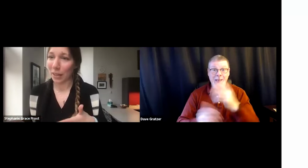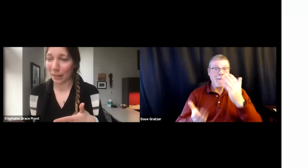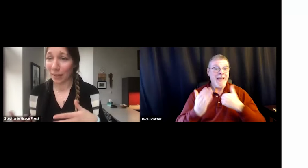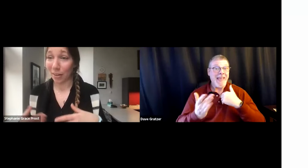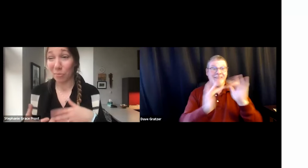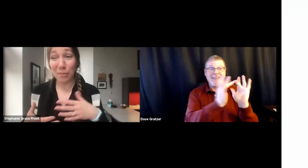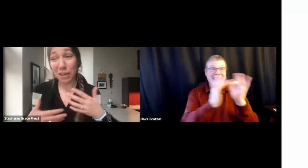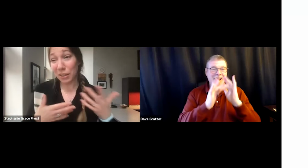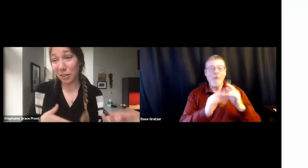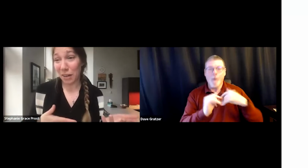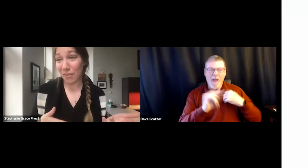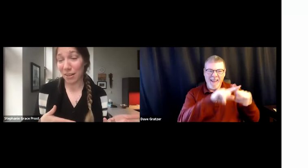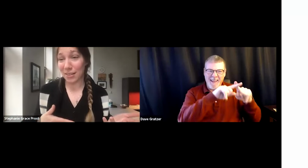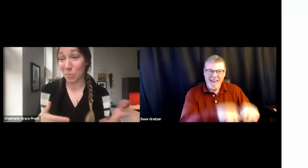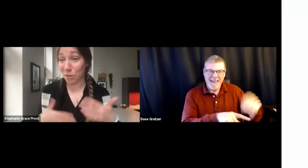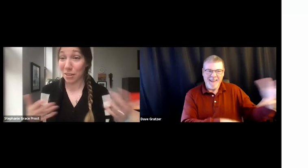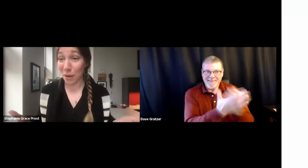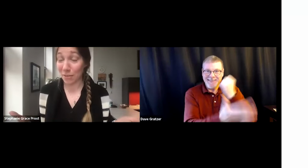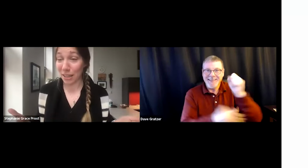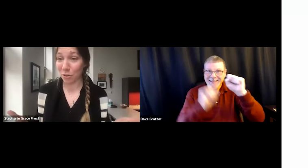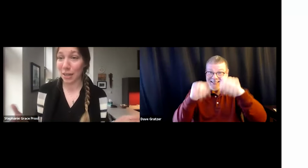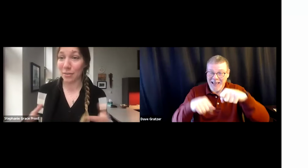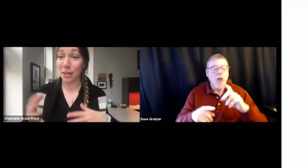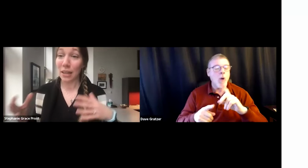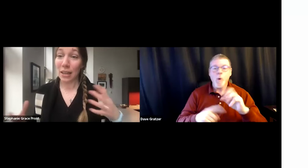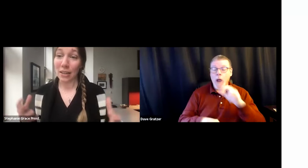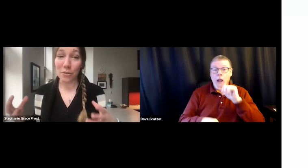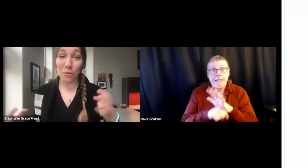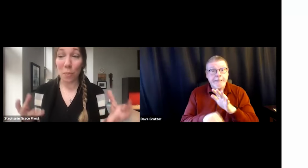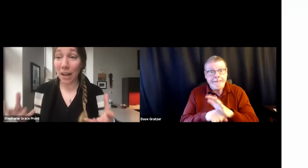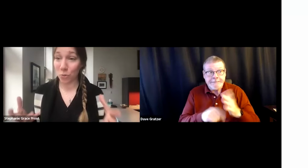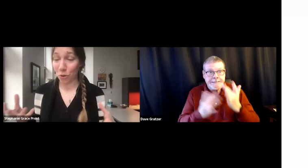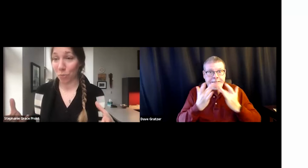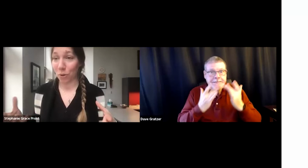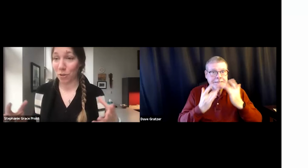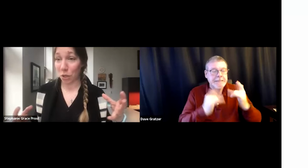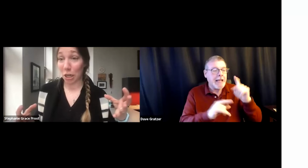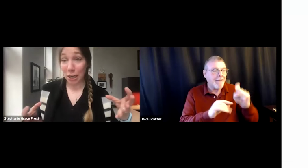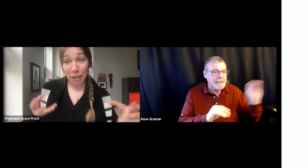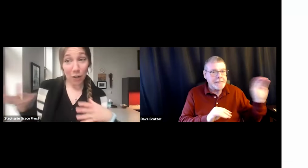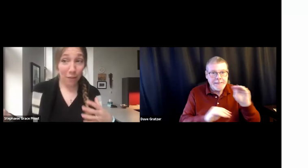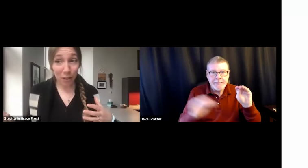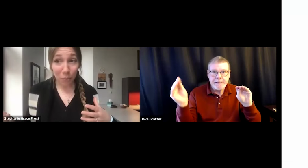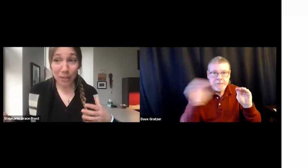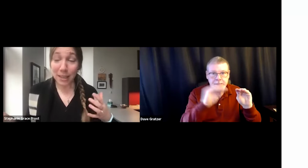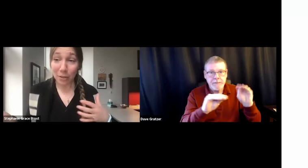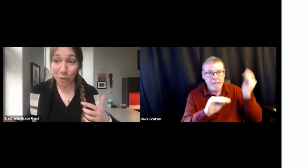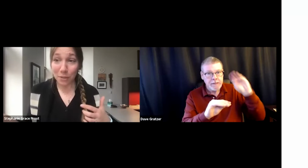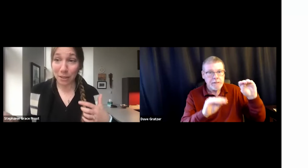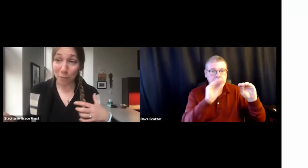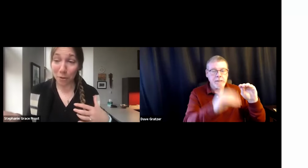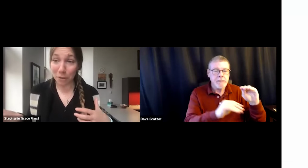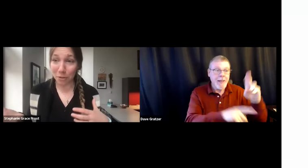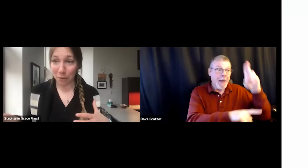network that we can lean on, or maybe they really don't have a lot of supports and you have to get creative and use sort of a patchwork approach where you're having the Boy Scout